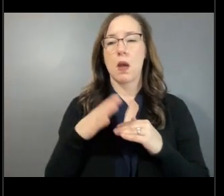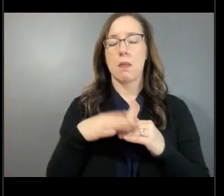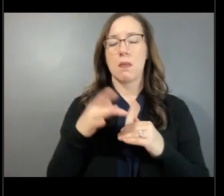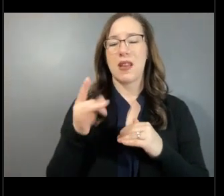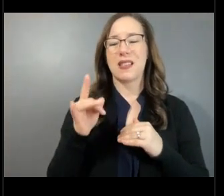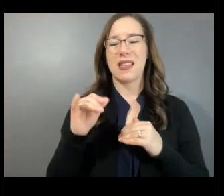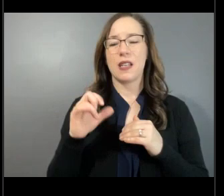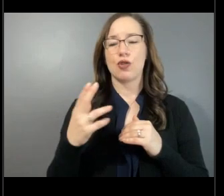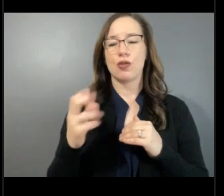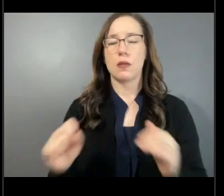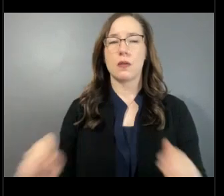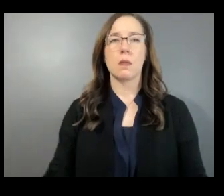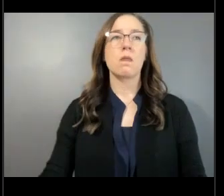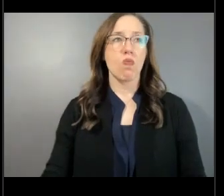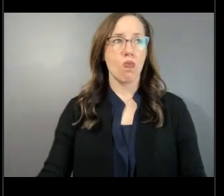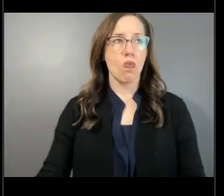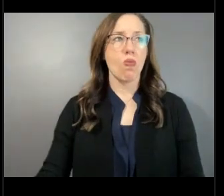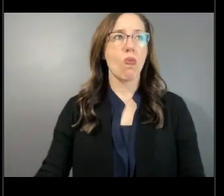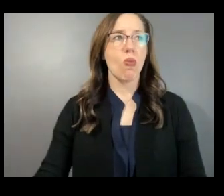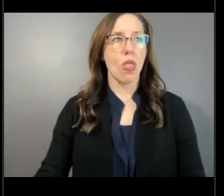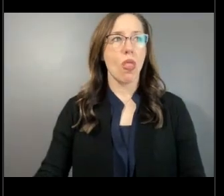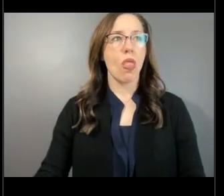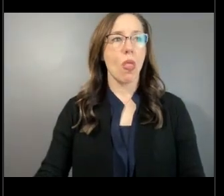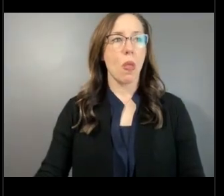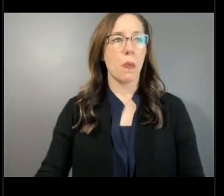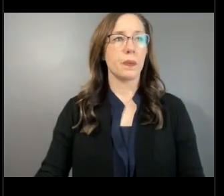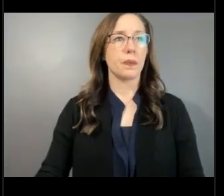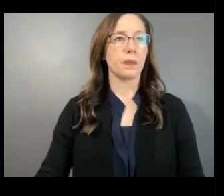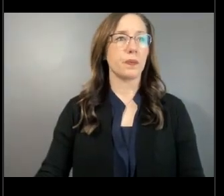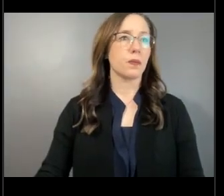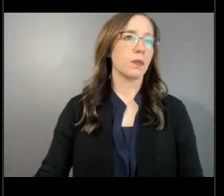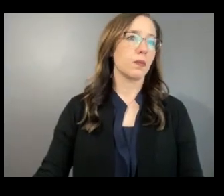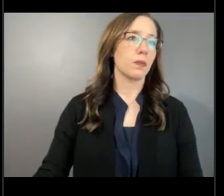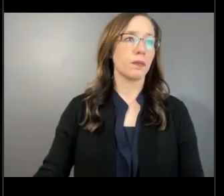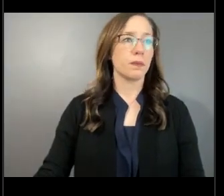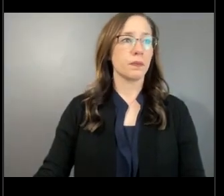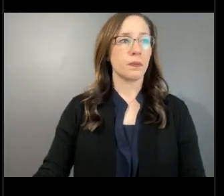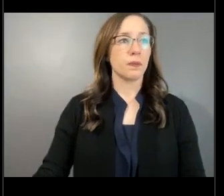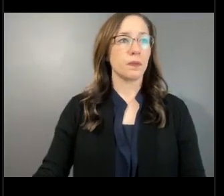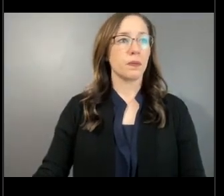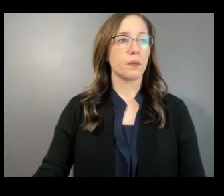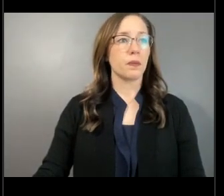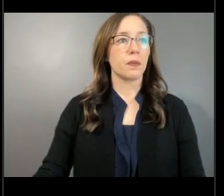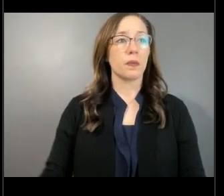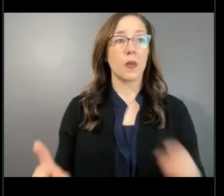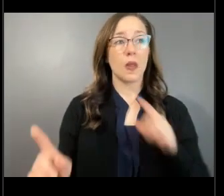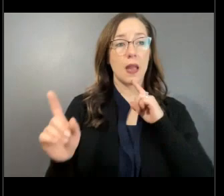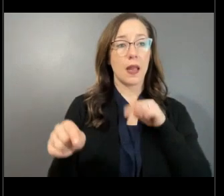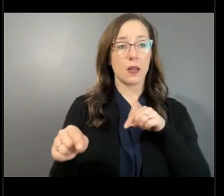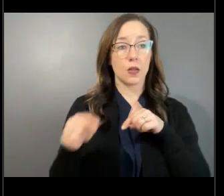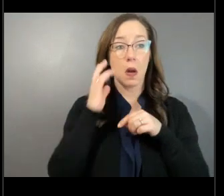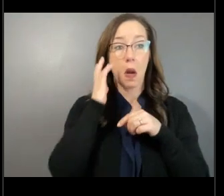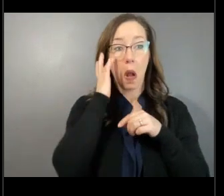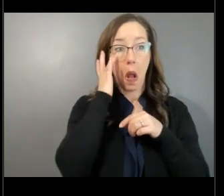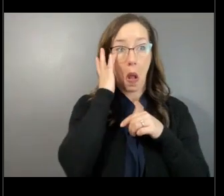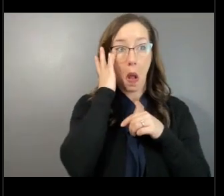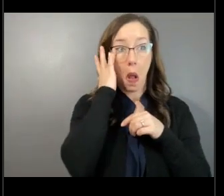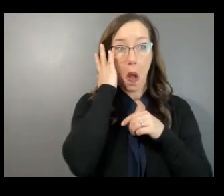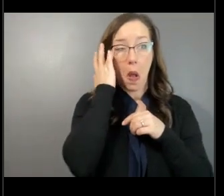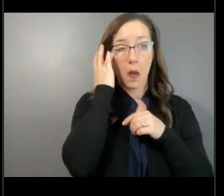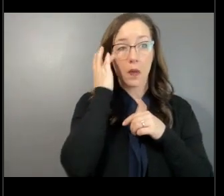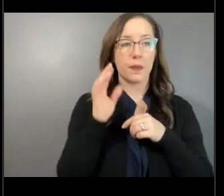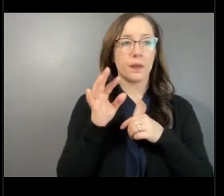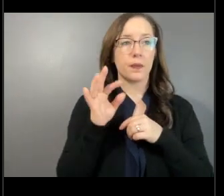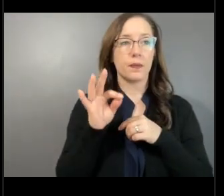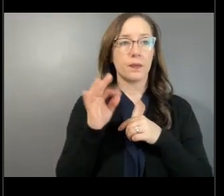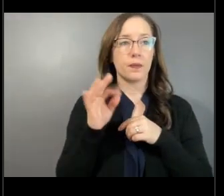18 inches. So the answer to that question is the Fair Housing